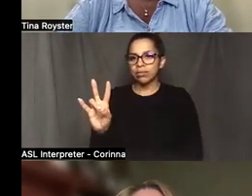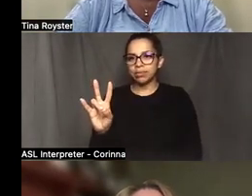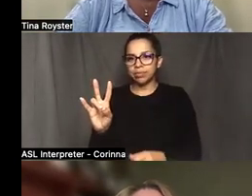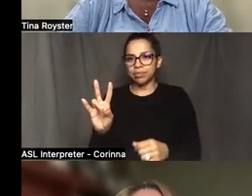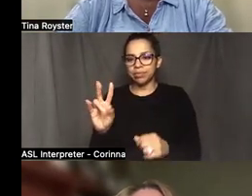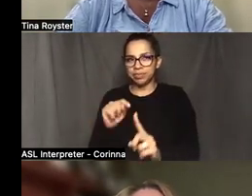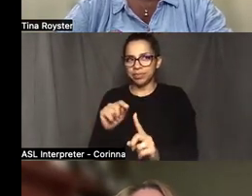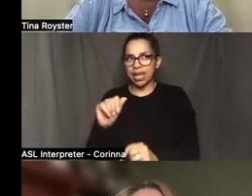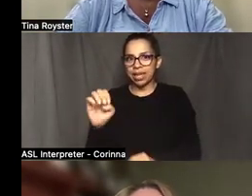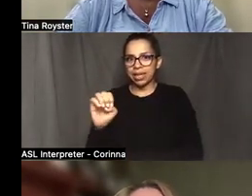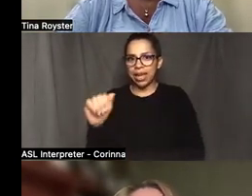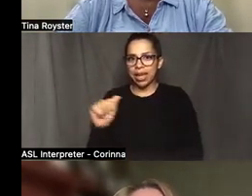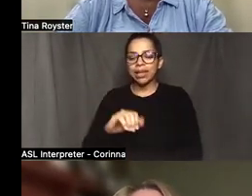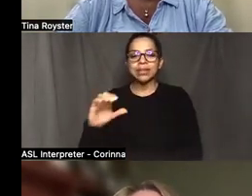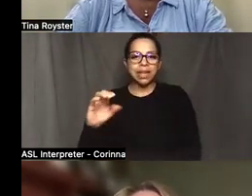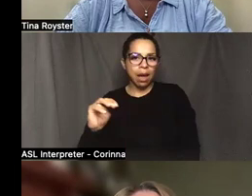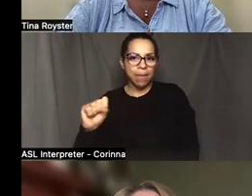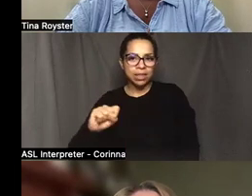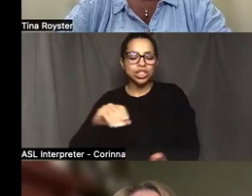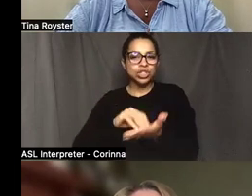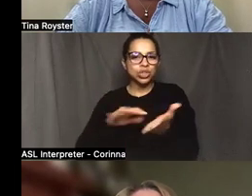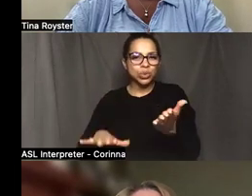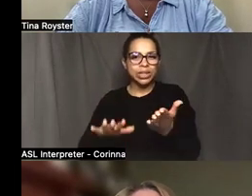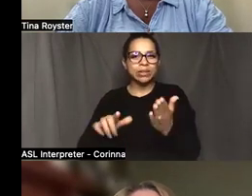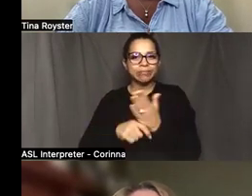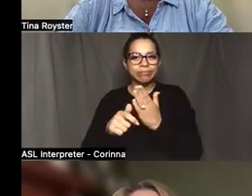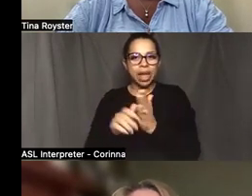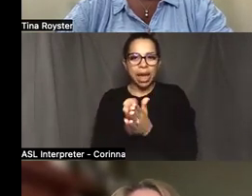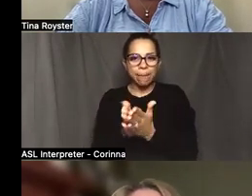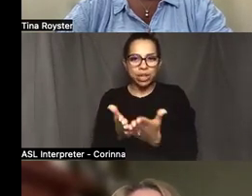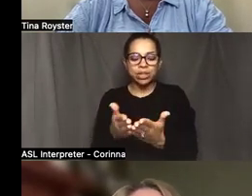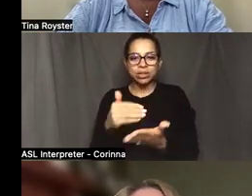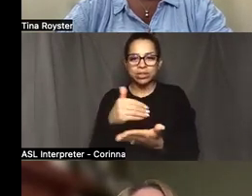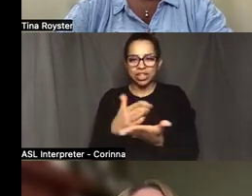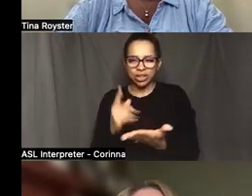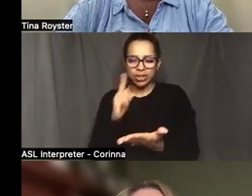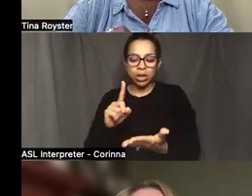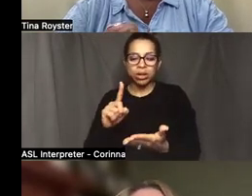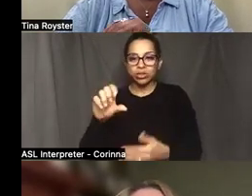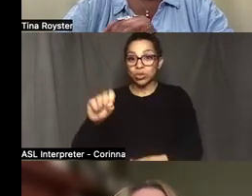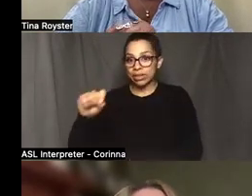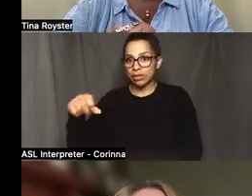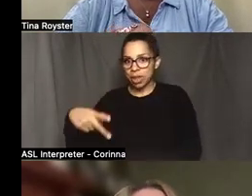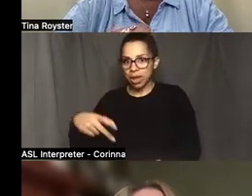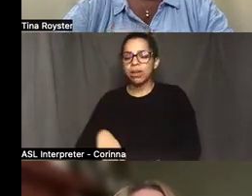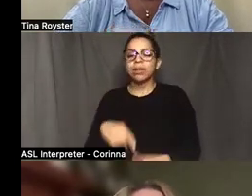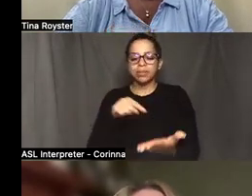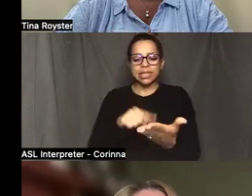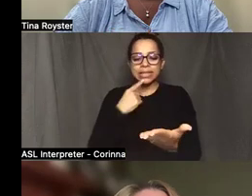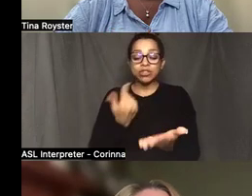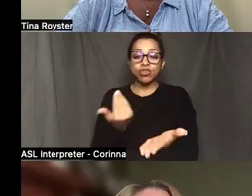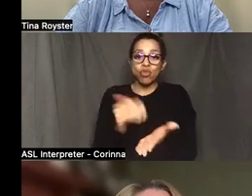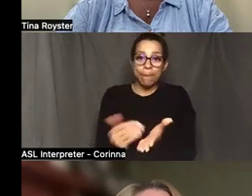AEA CMS student handbook section in the Comprehensive School Safety Plan. It says repeated or